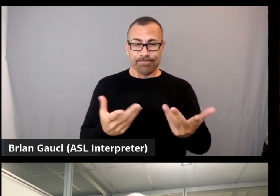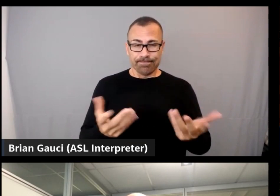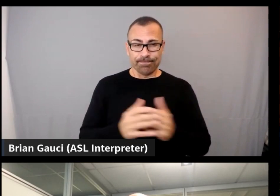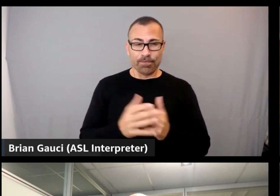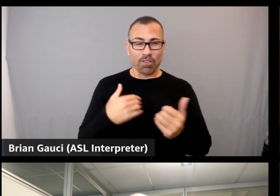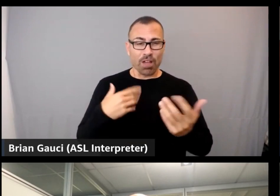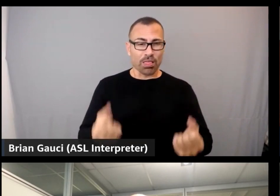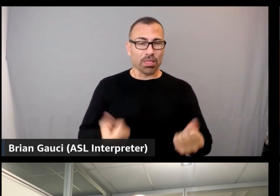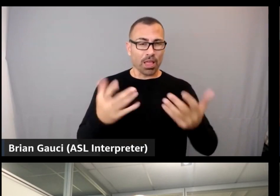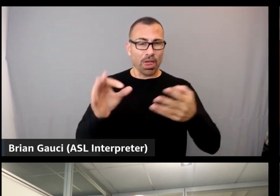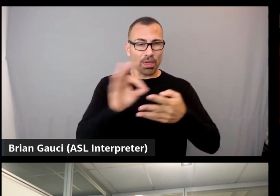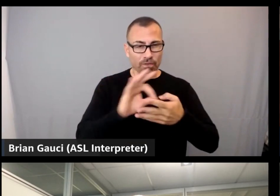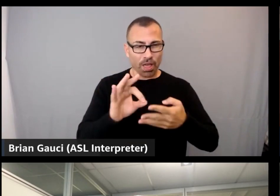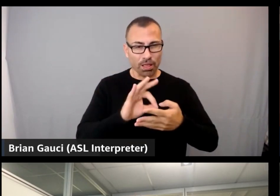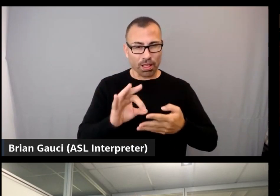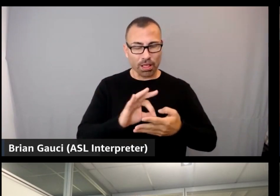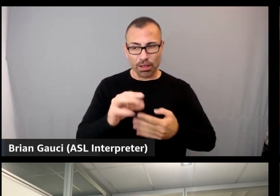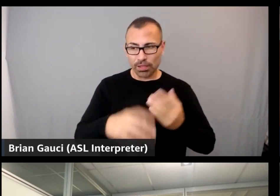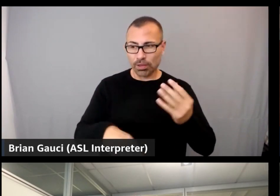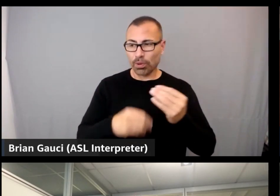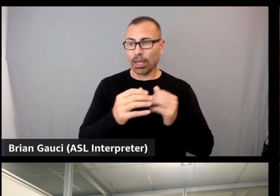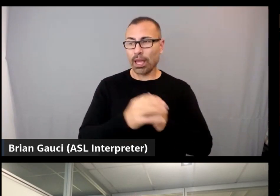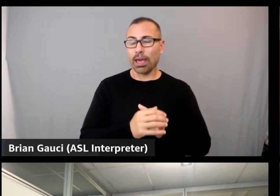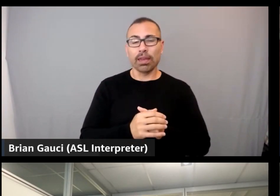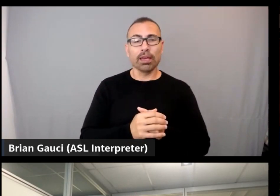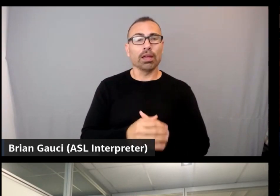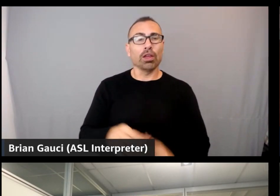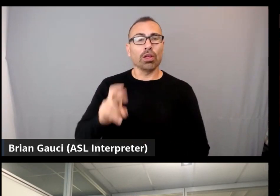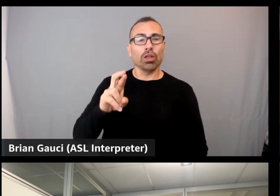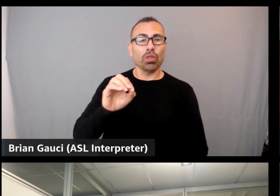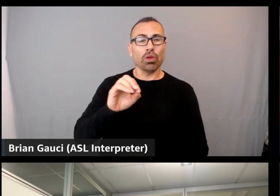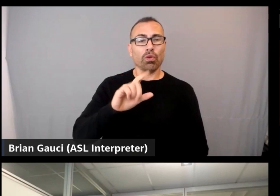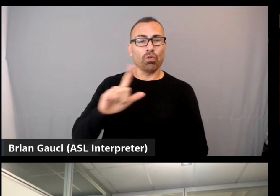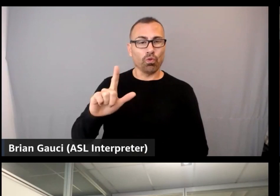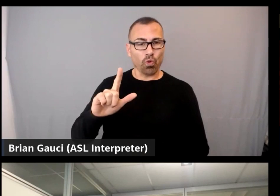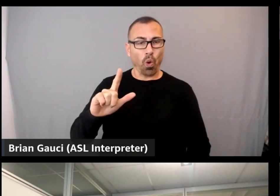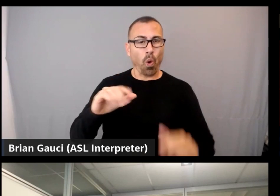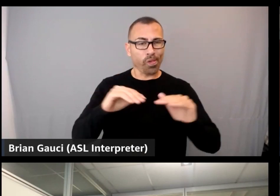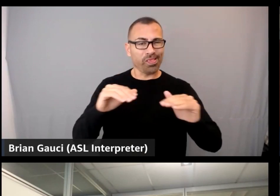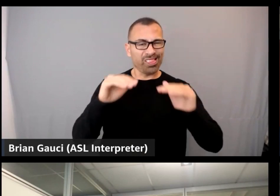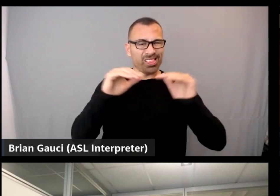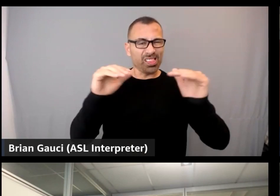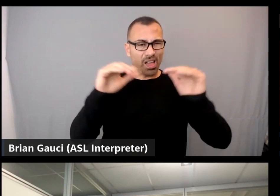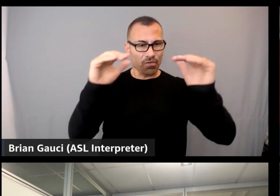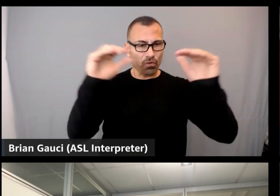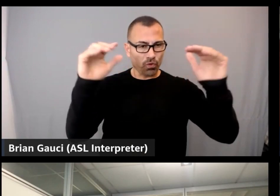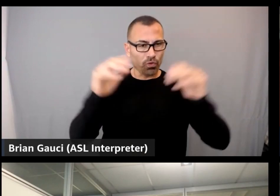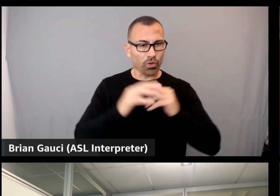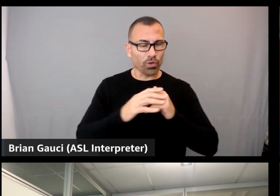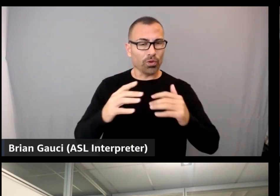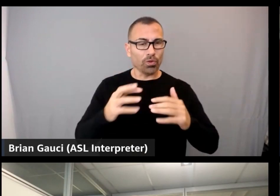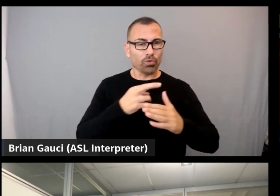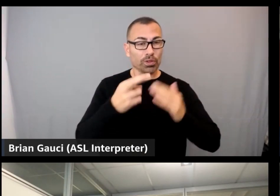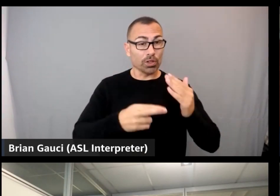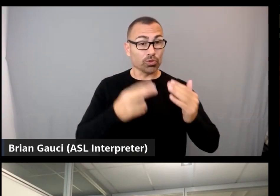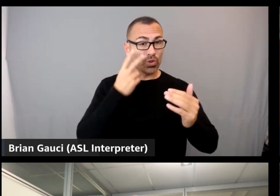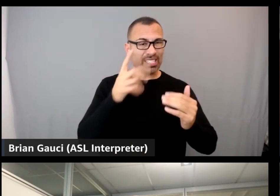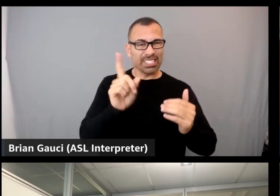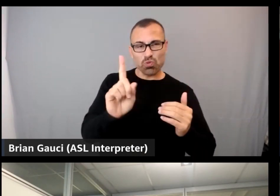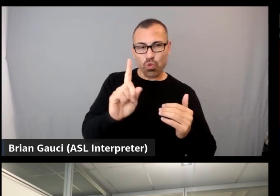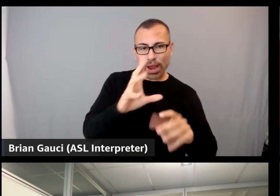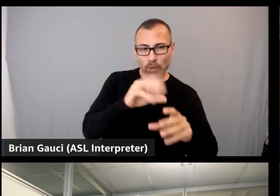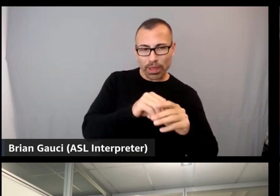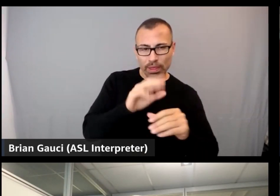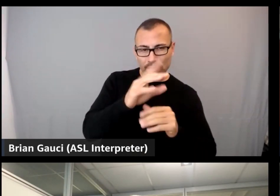functionality that we've introduced here. So the row level results, like I mentioned, being able to understand where in the data your problem is happening, like exactly